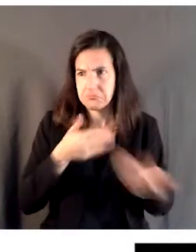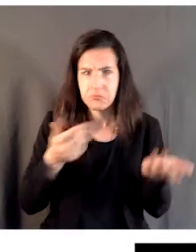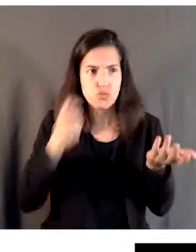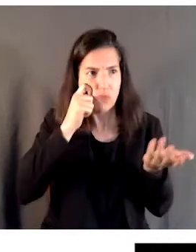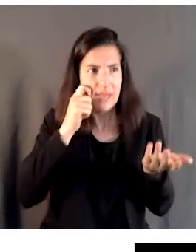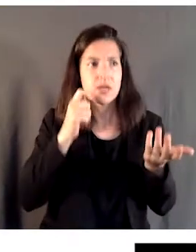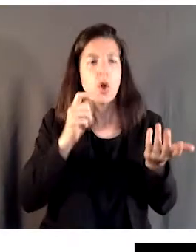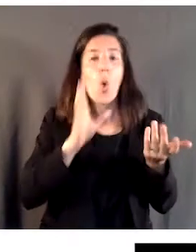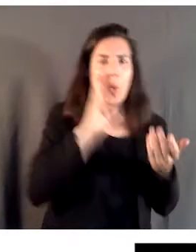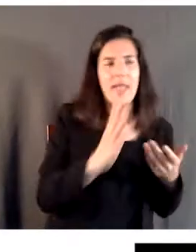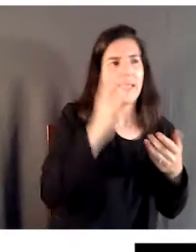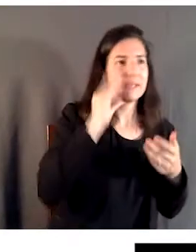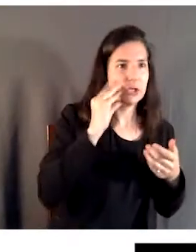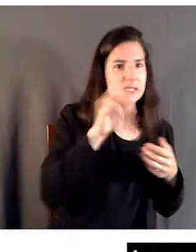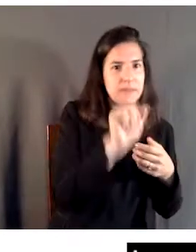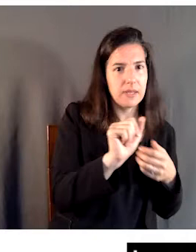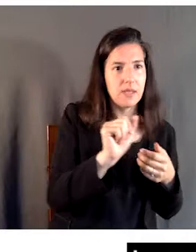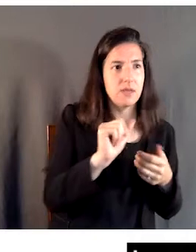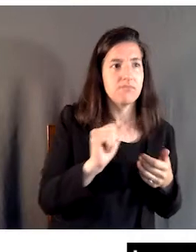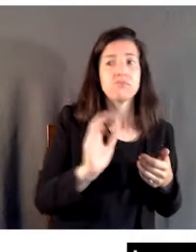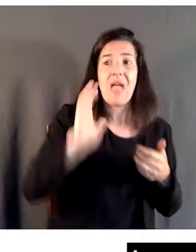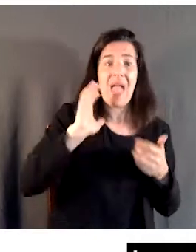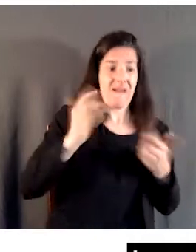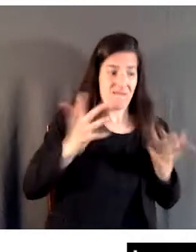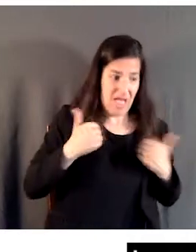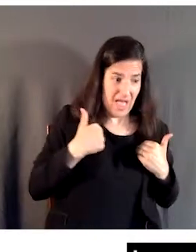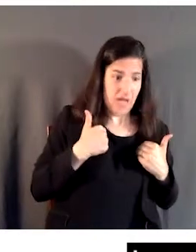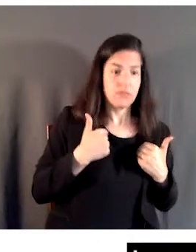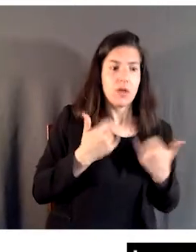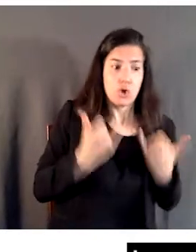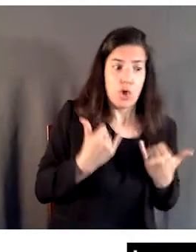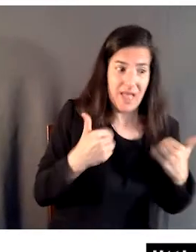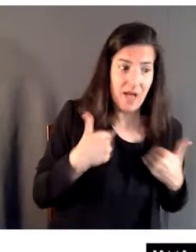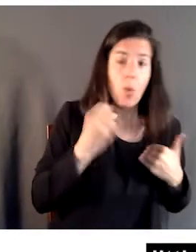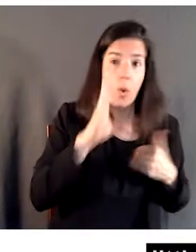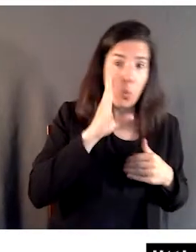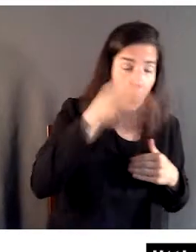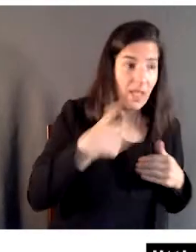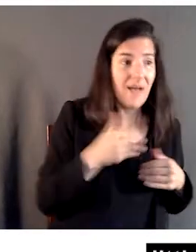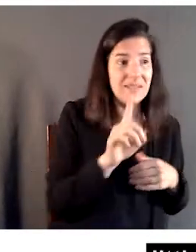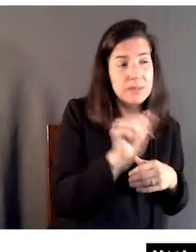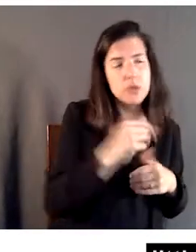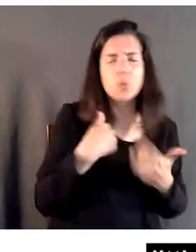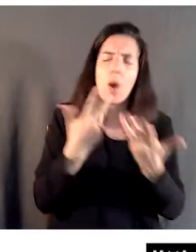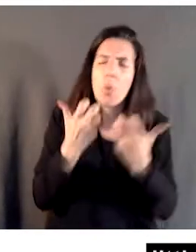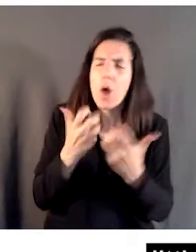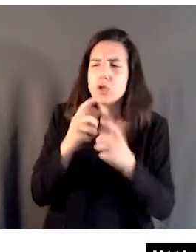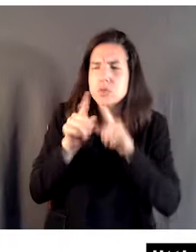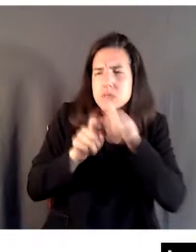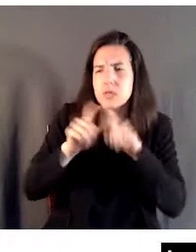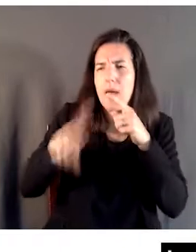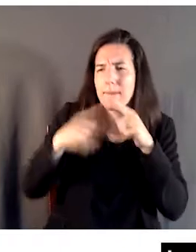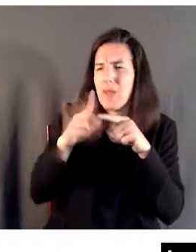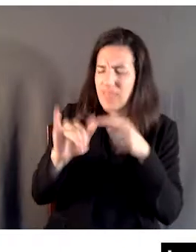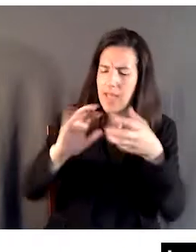either has or will have a disability. So I really wanted to ask you a little bit about that intersection, because both